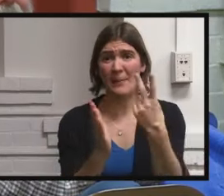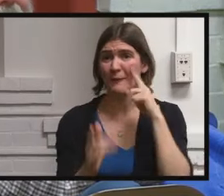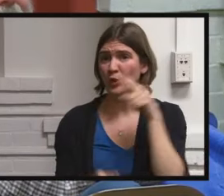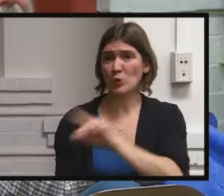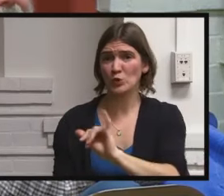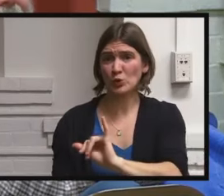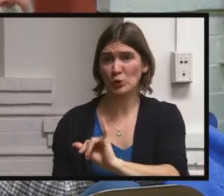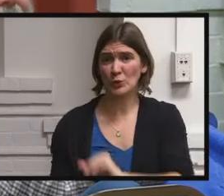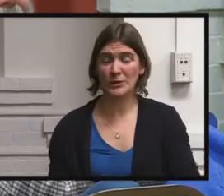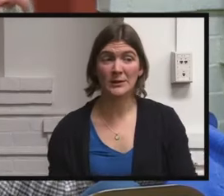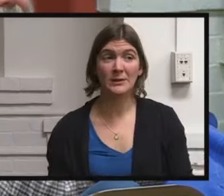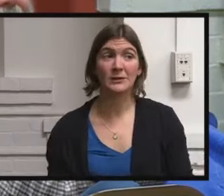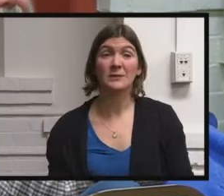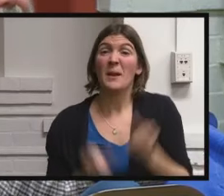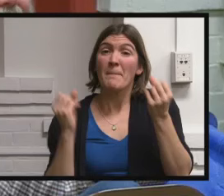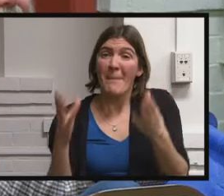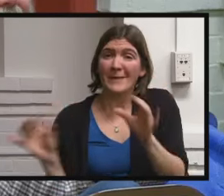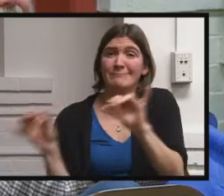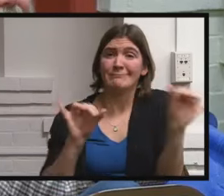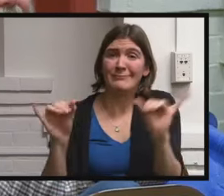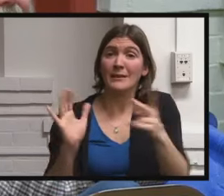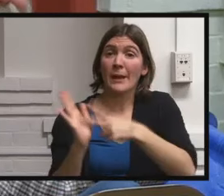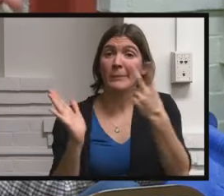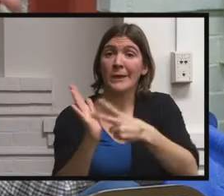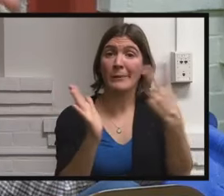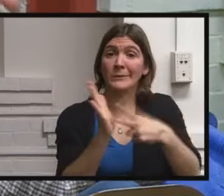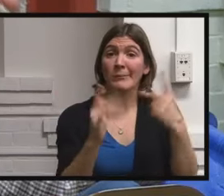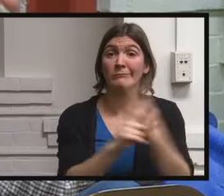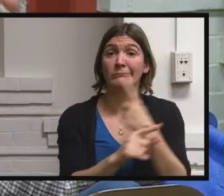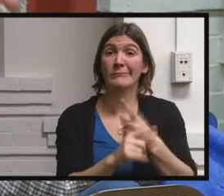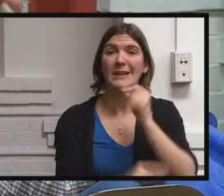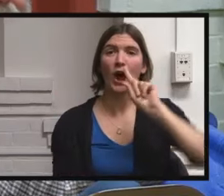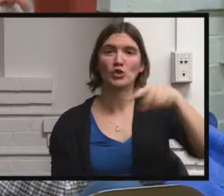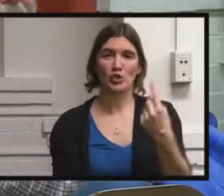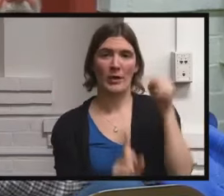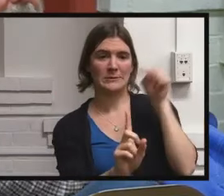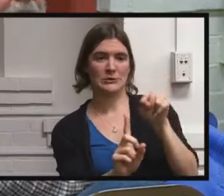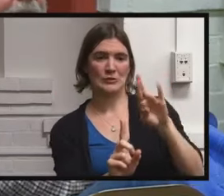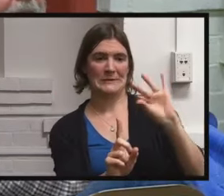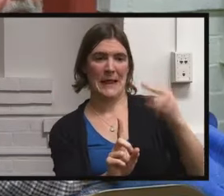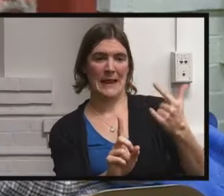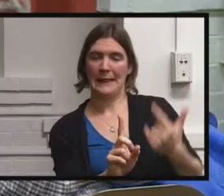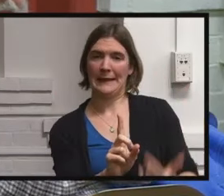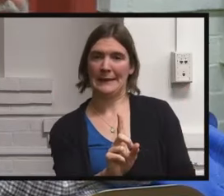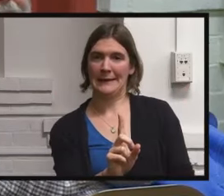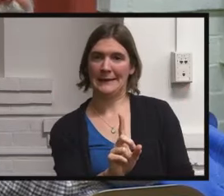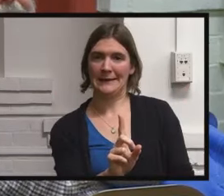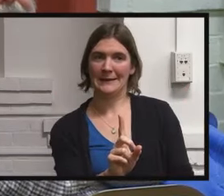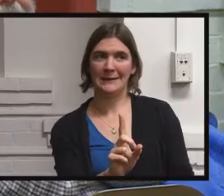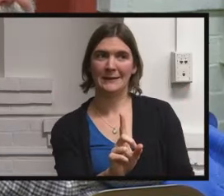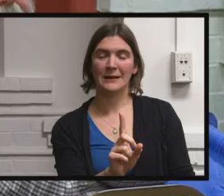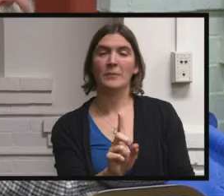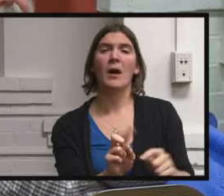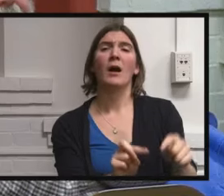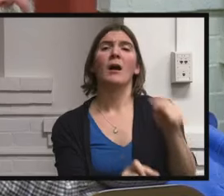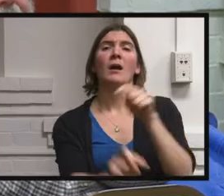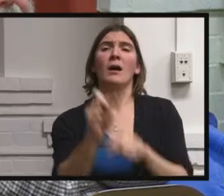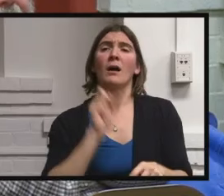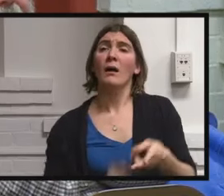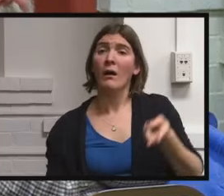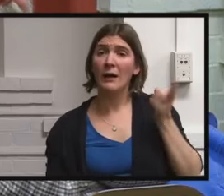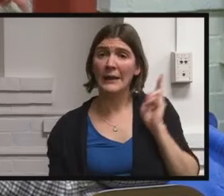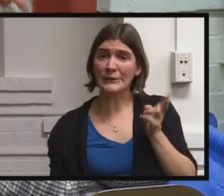Many things are also like that. So it isn't just this. I want to go back in a little